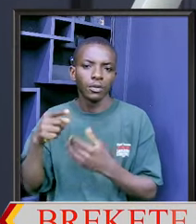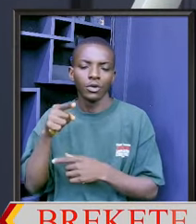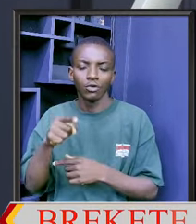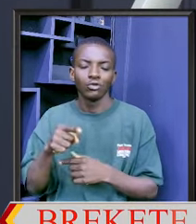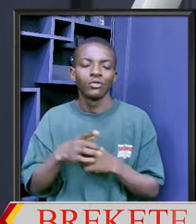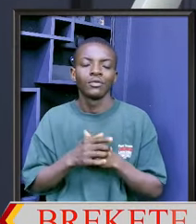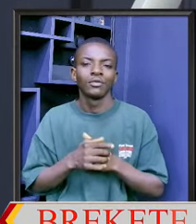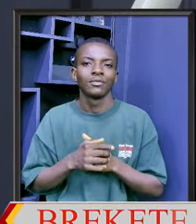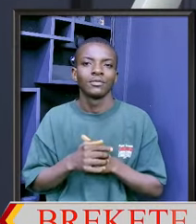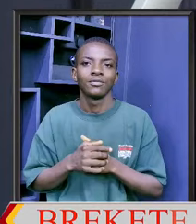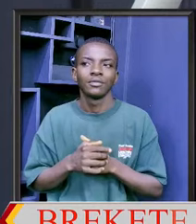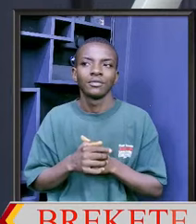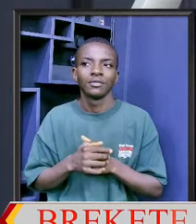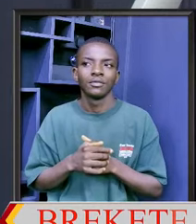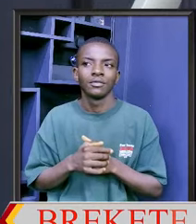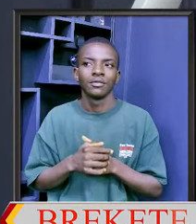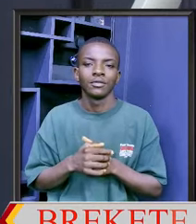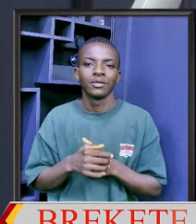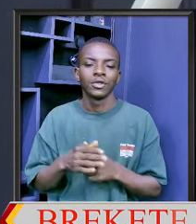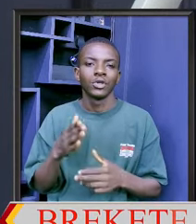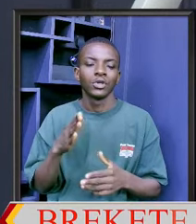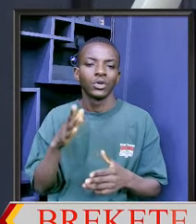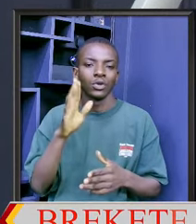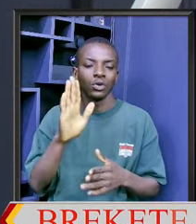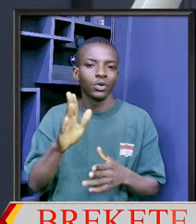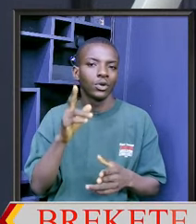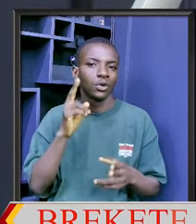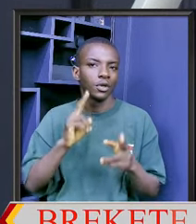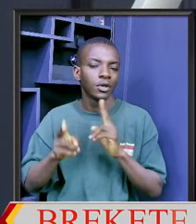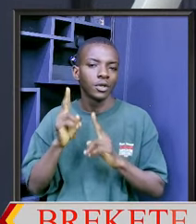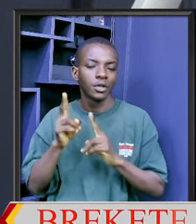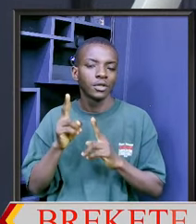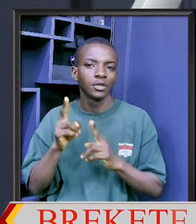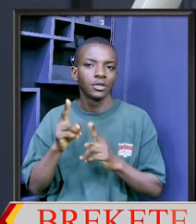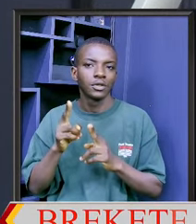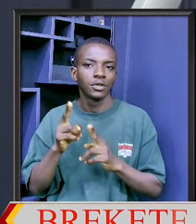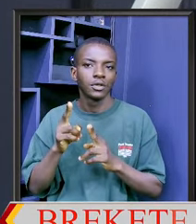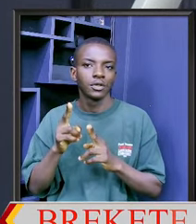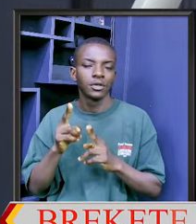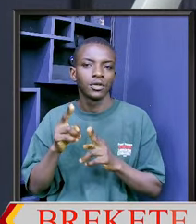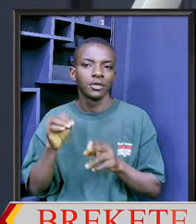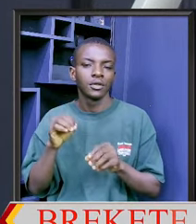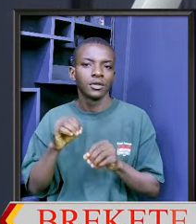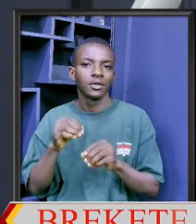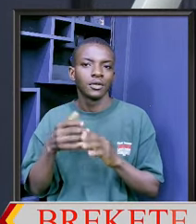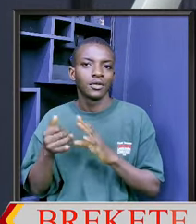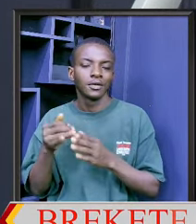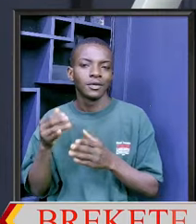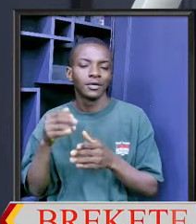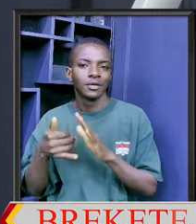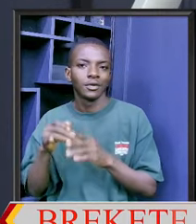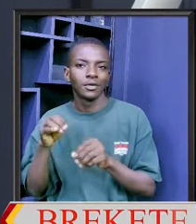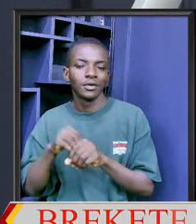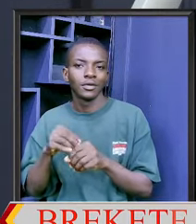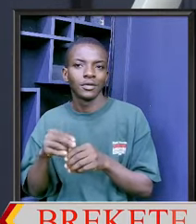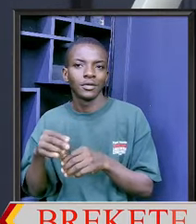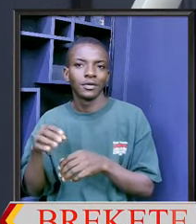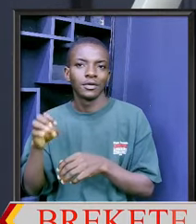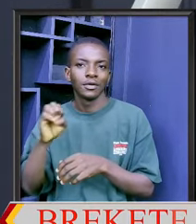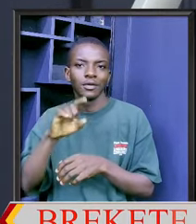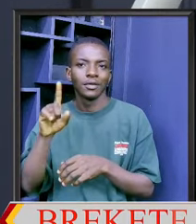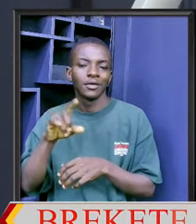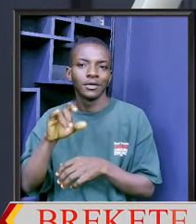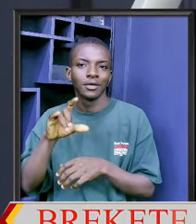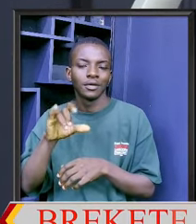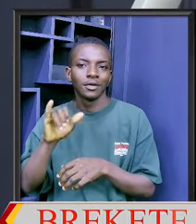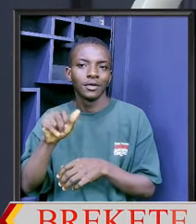sir. Amen. Thank sir, you. Sir, your history will be like that of those in the Bible, sir. Amen. You are the Elijah of our time,